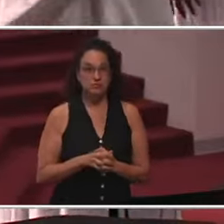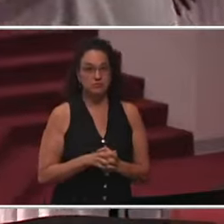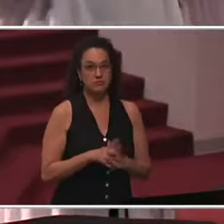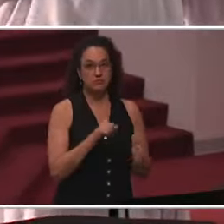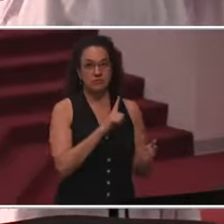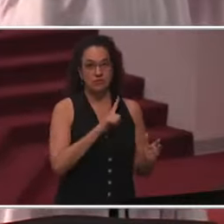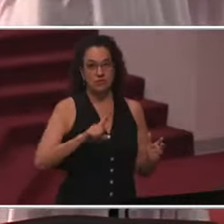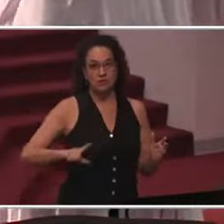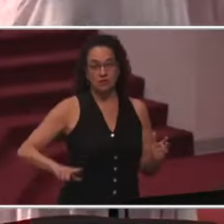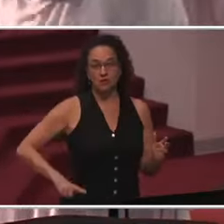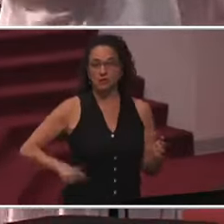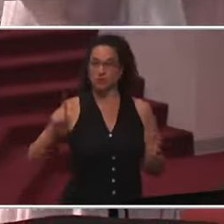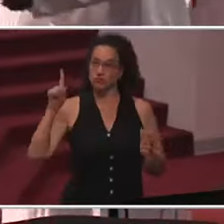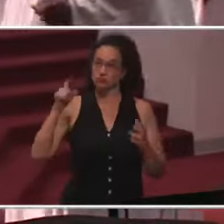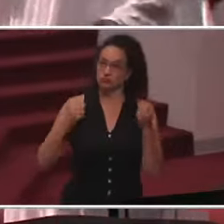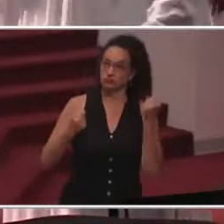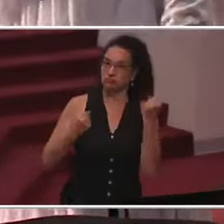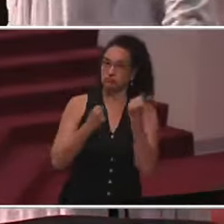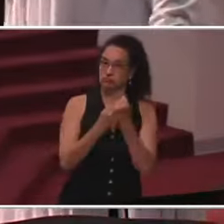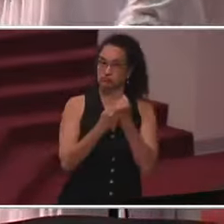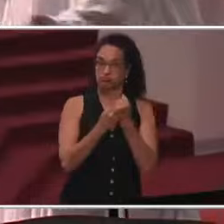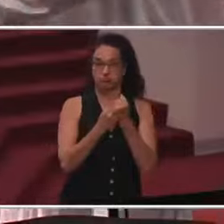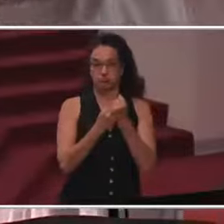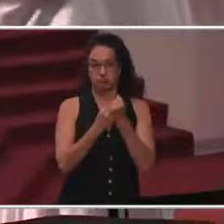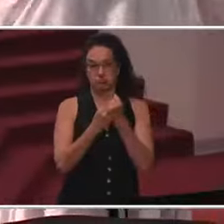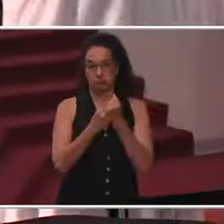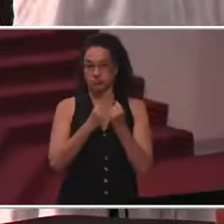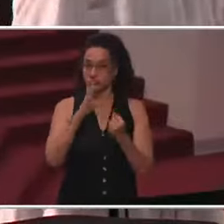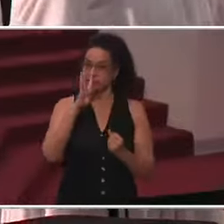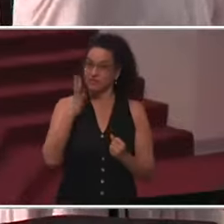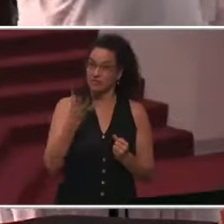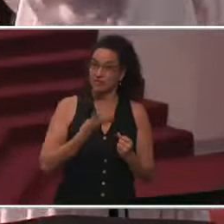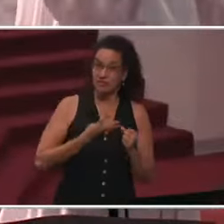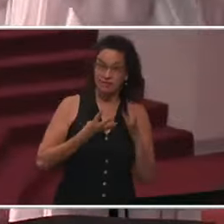Lord, you kept me and you never left me.